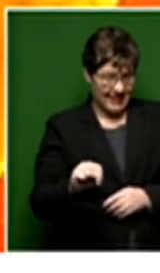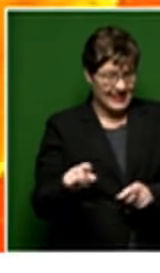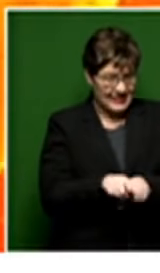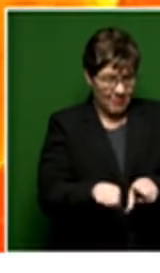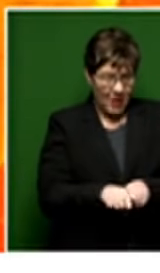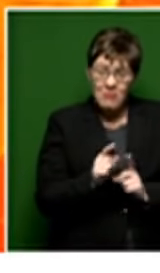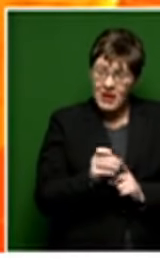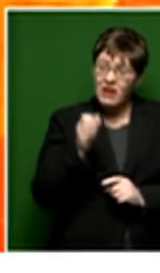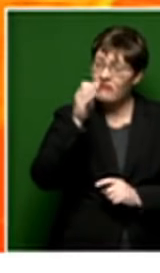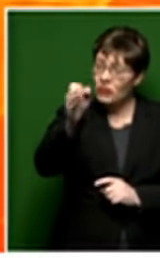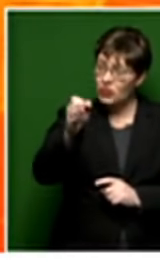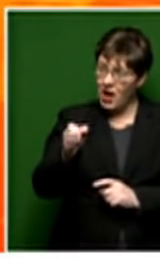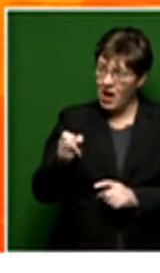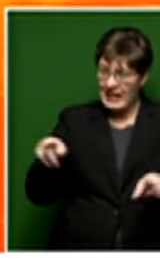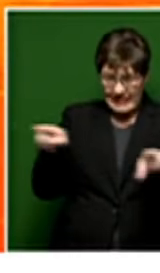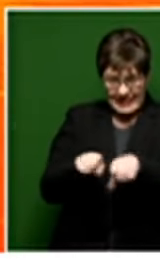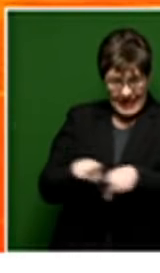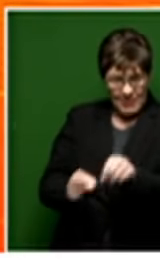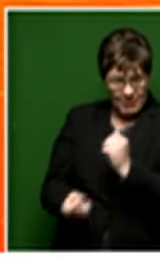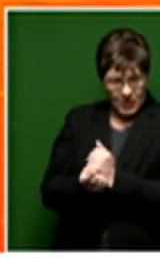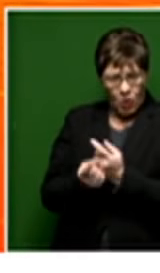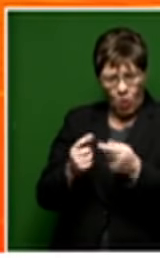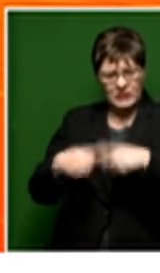of situations will be avoided, and how.